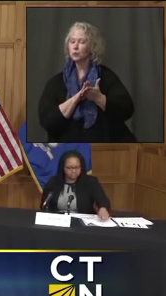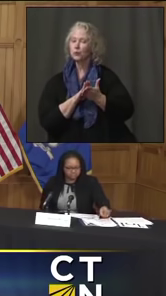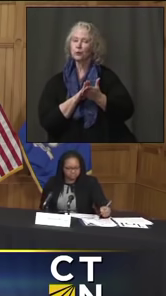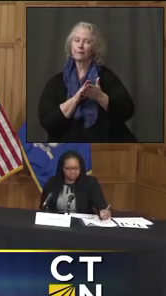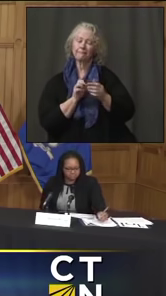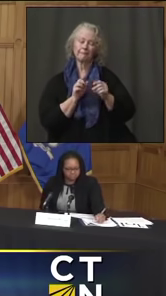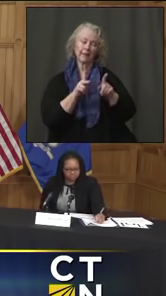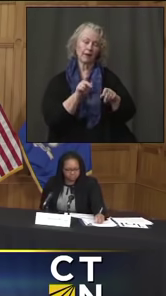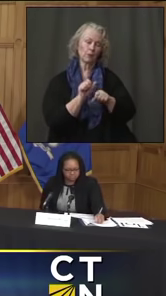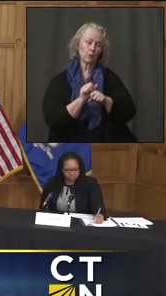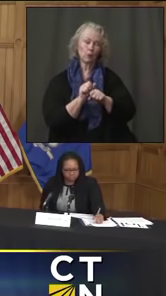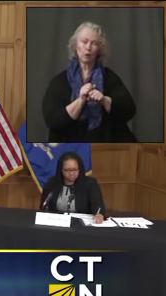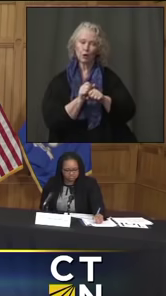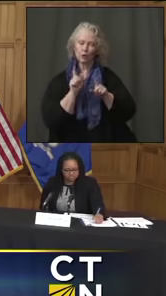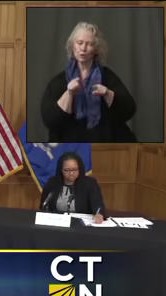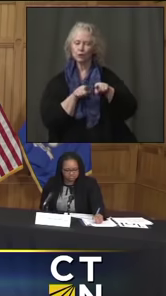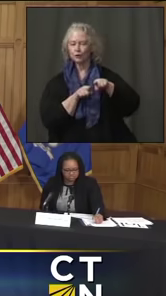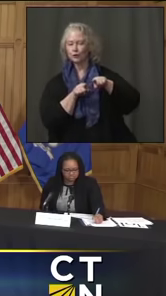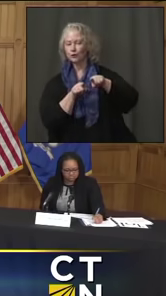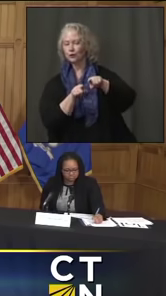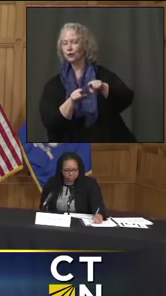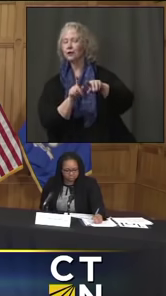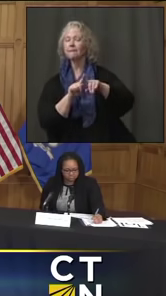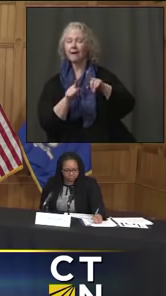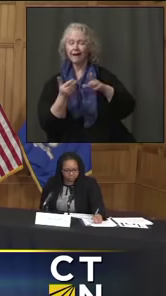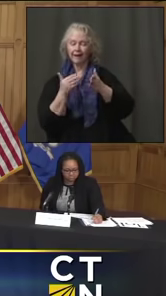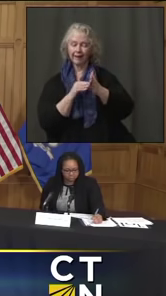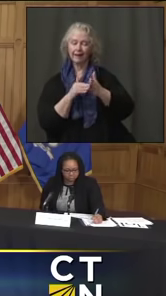closely aligned, but public health is going to come first.